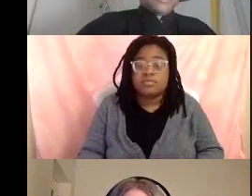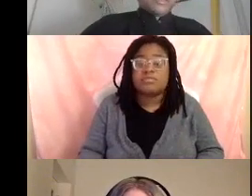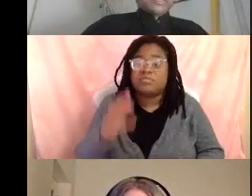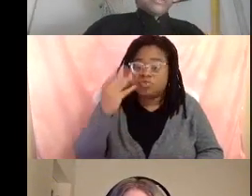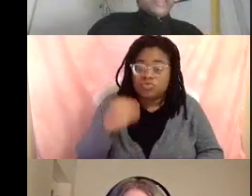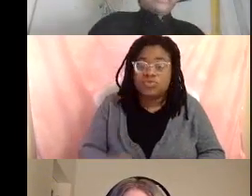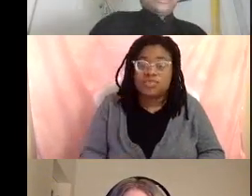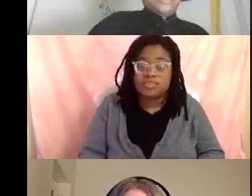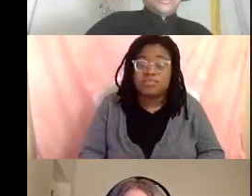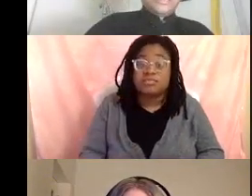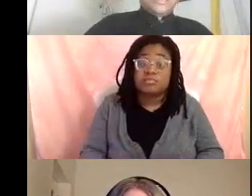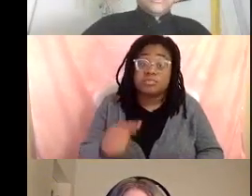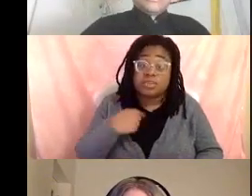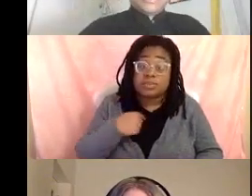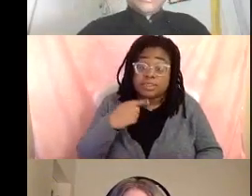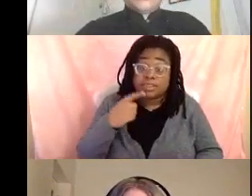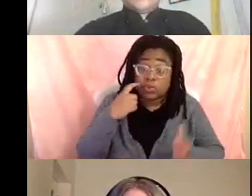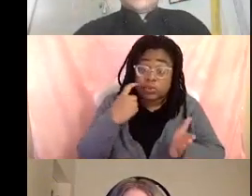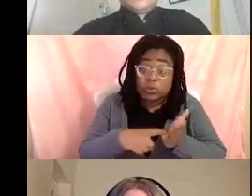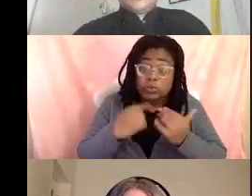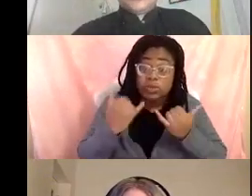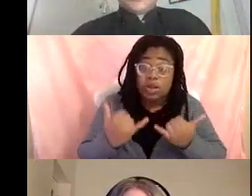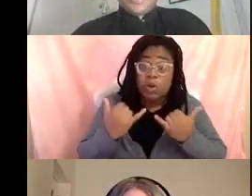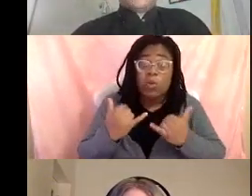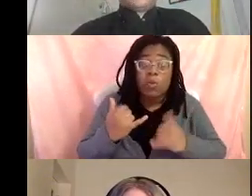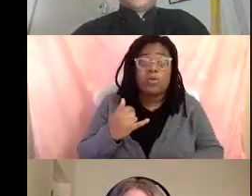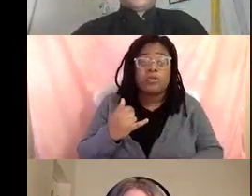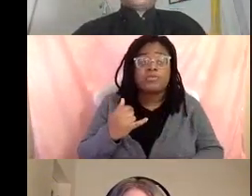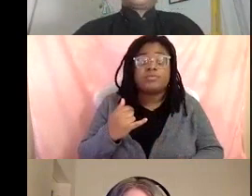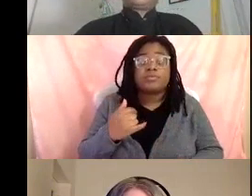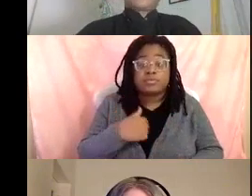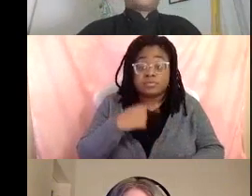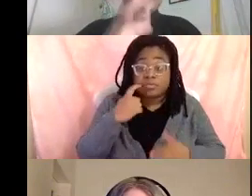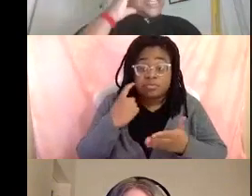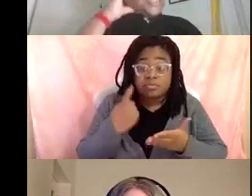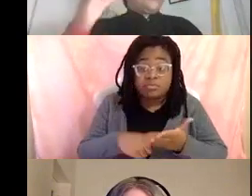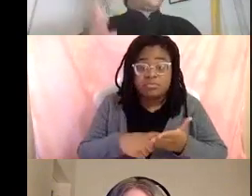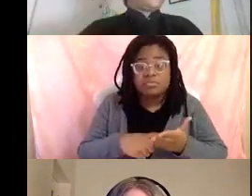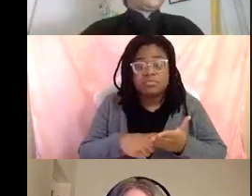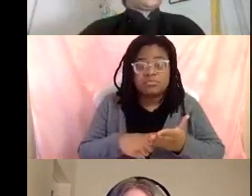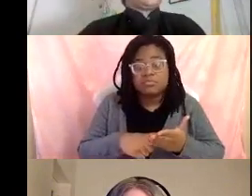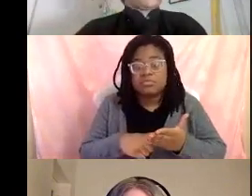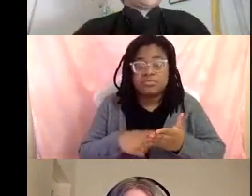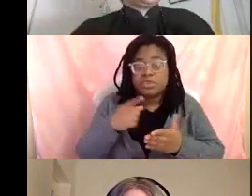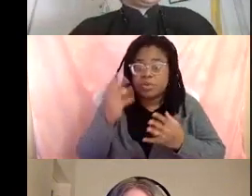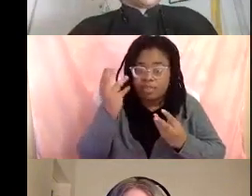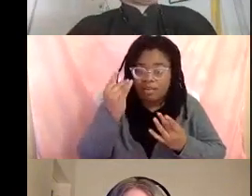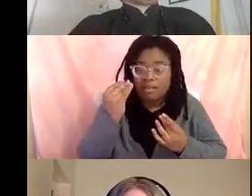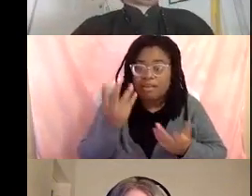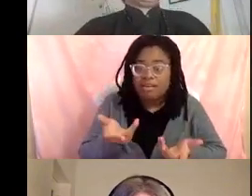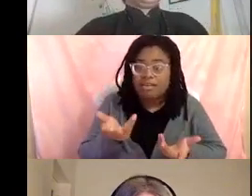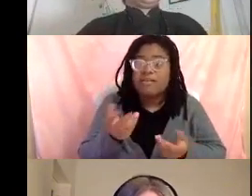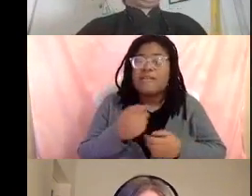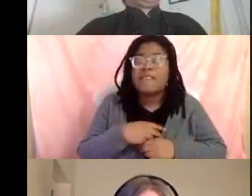Beautiful. So what I'm seeing here is I'm seeing your thinking, right? I'm